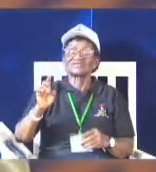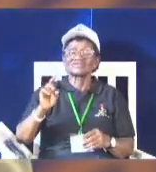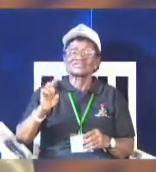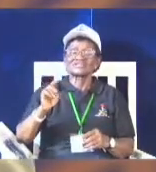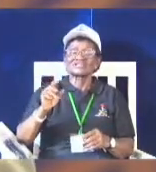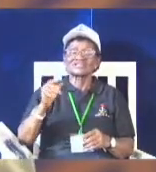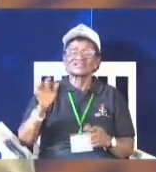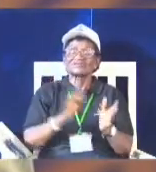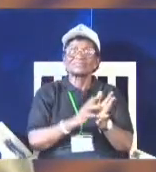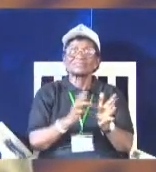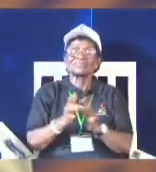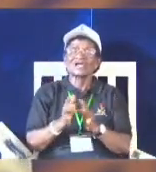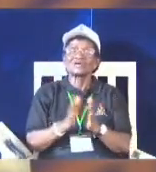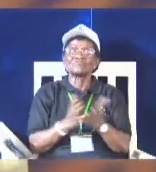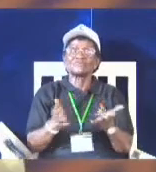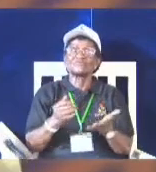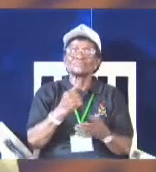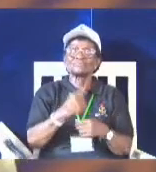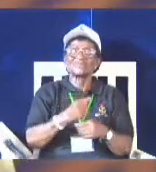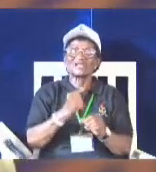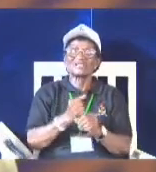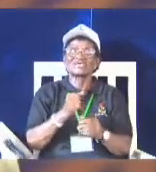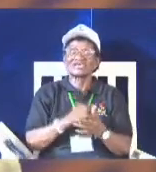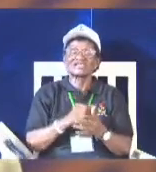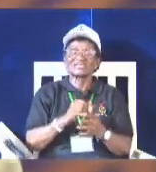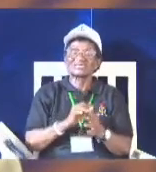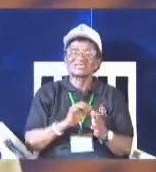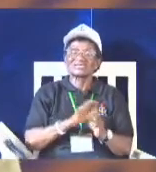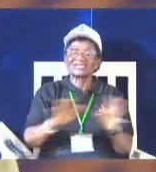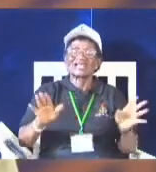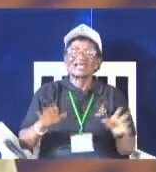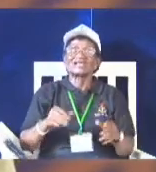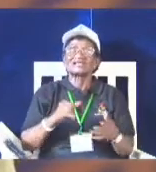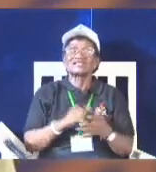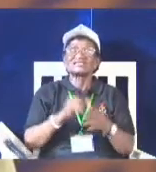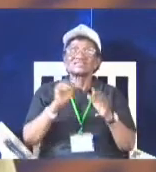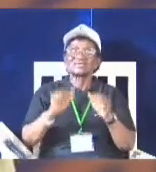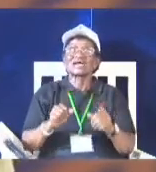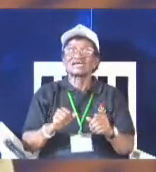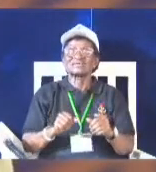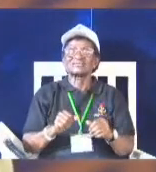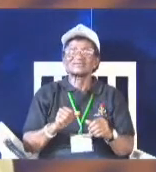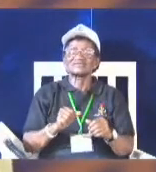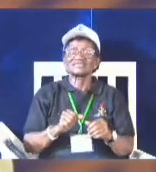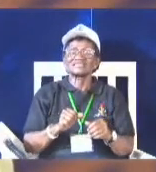declare, if we defile the temple of God,